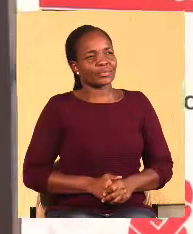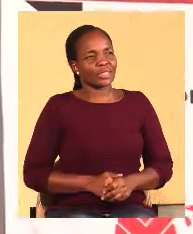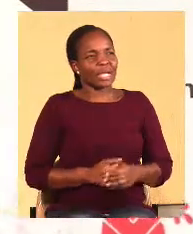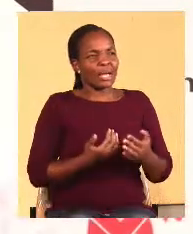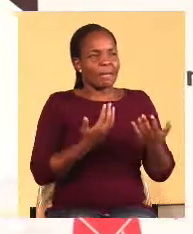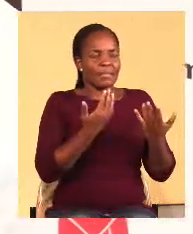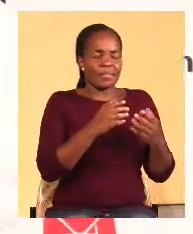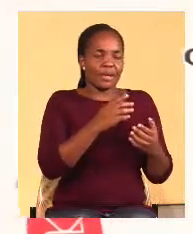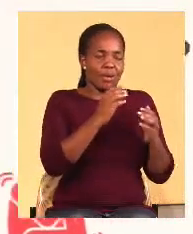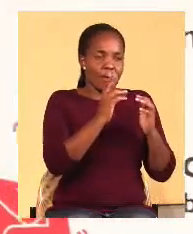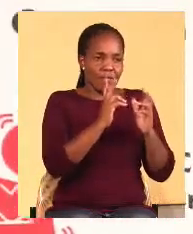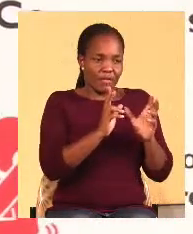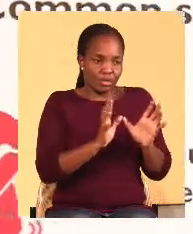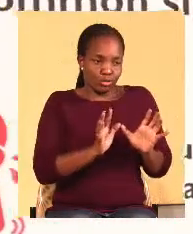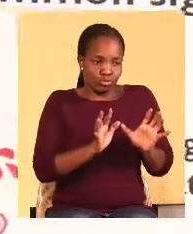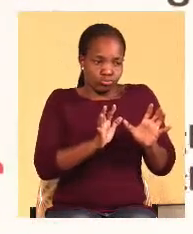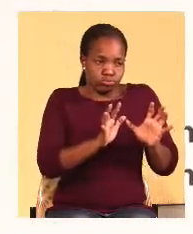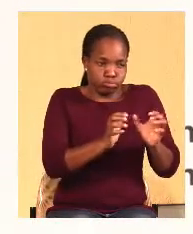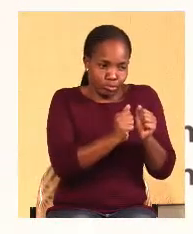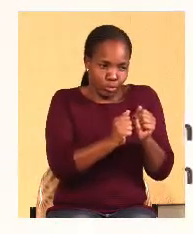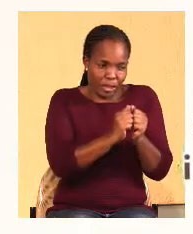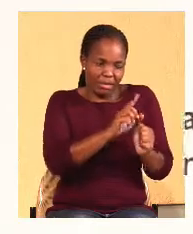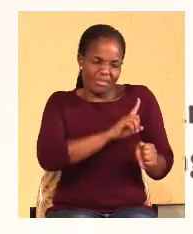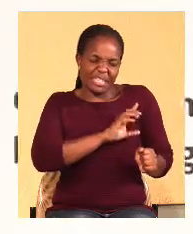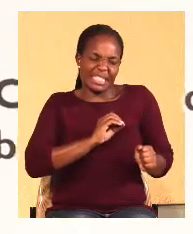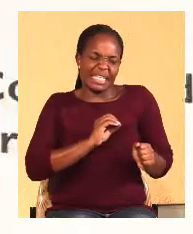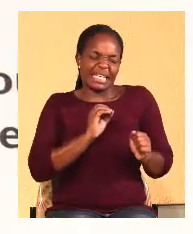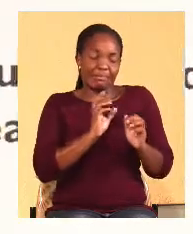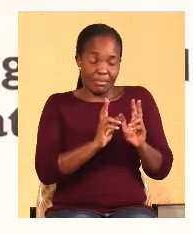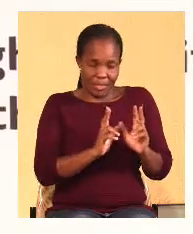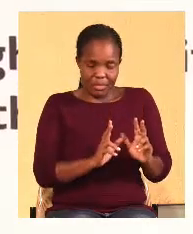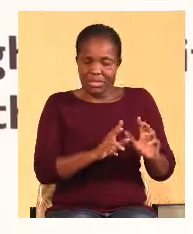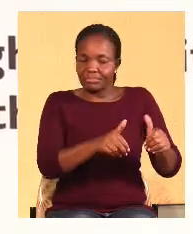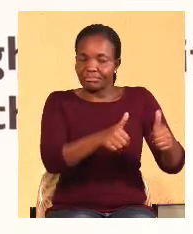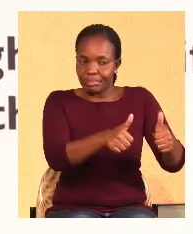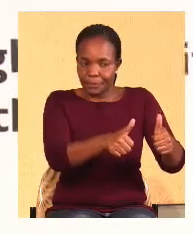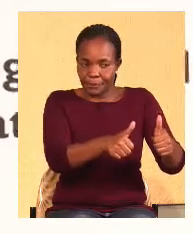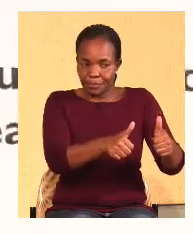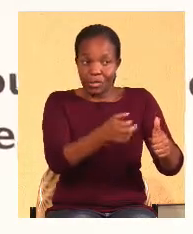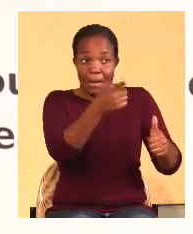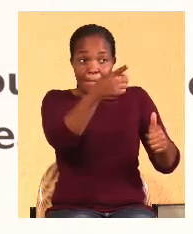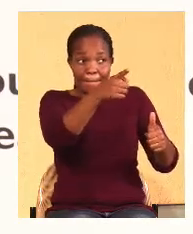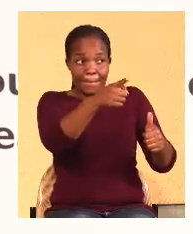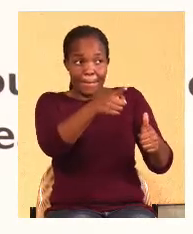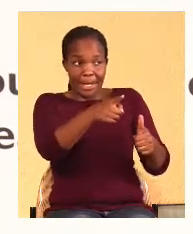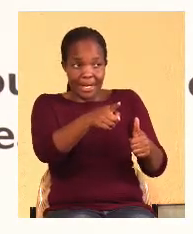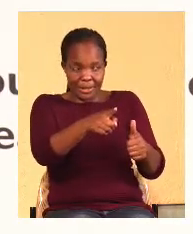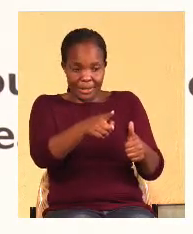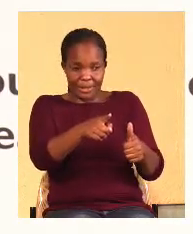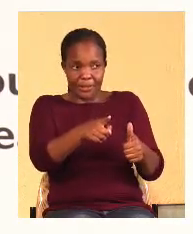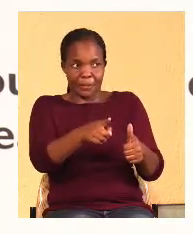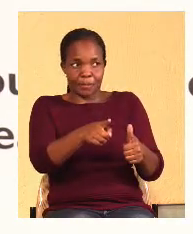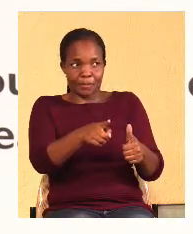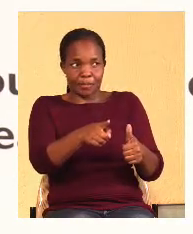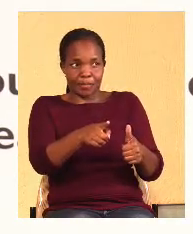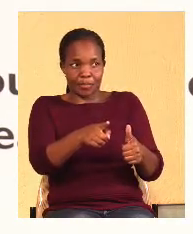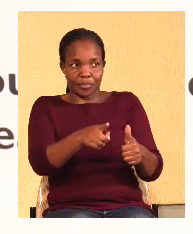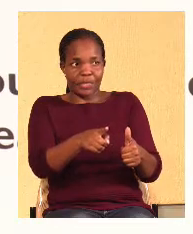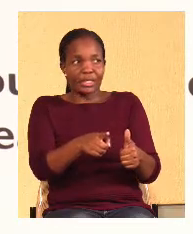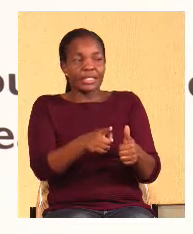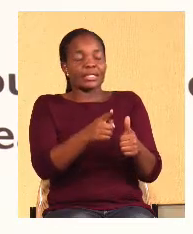less people is not prohibited. What is prohibited, you know, as end, it must be connected to essential